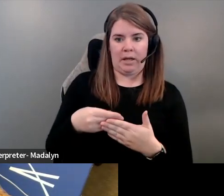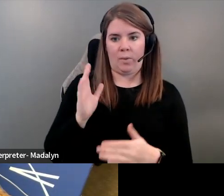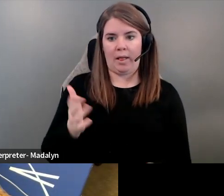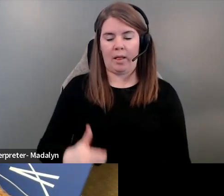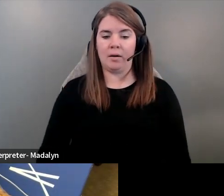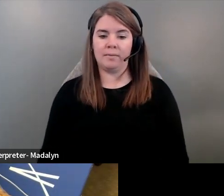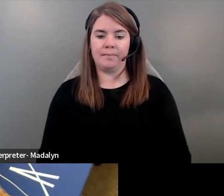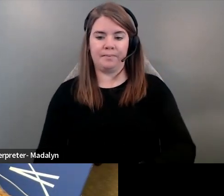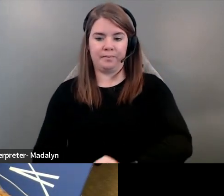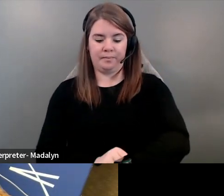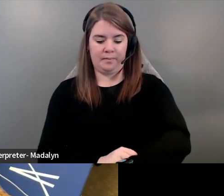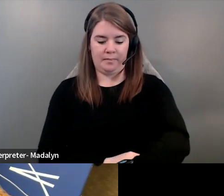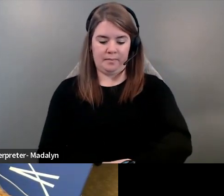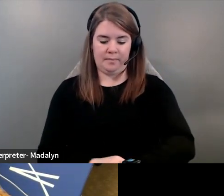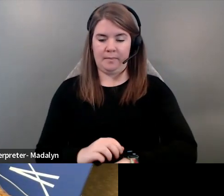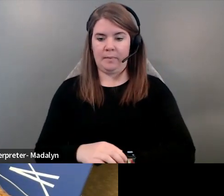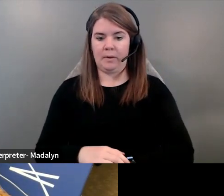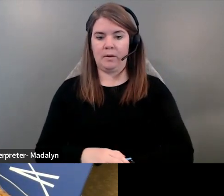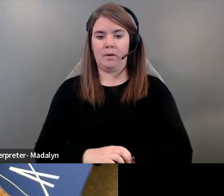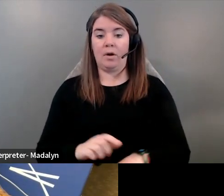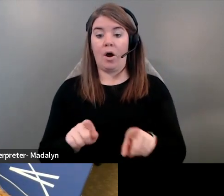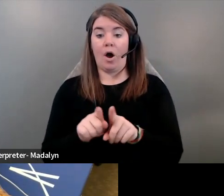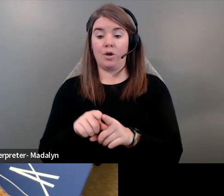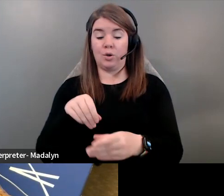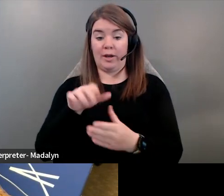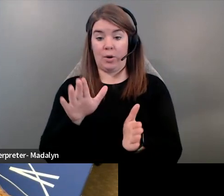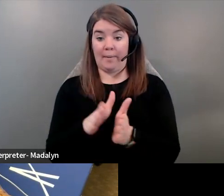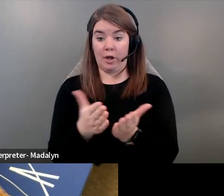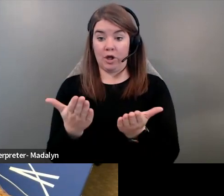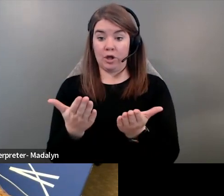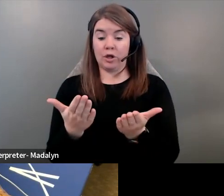There's also in your booklet that I provided